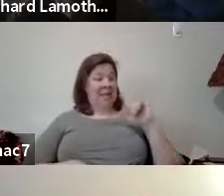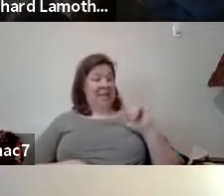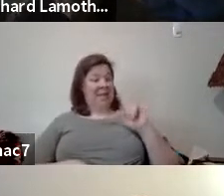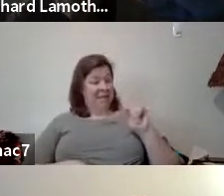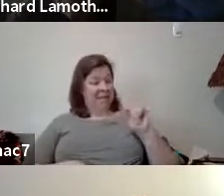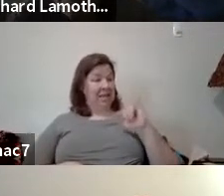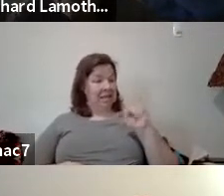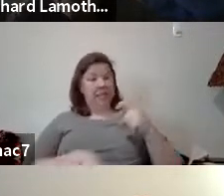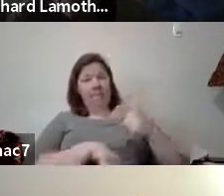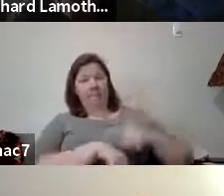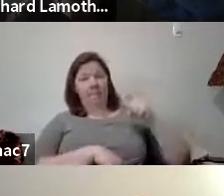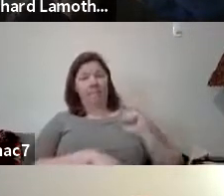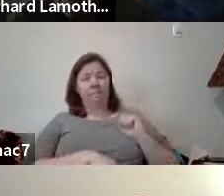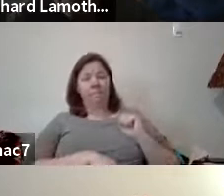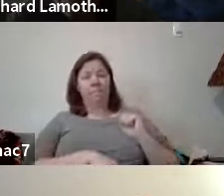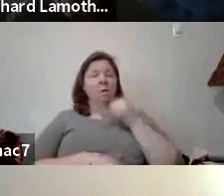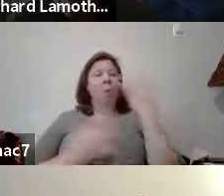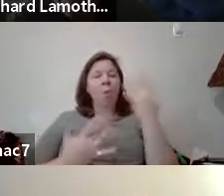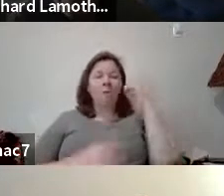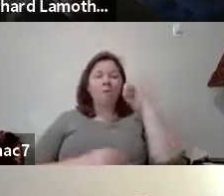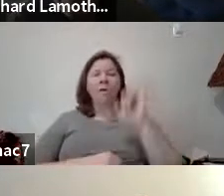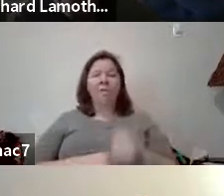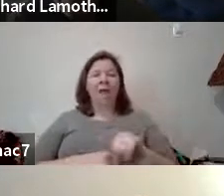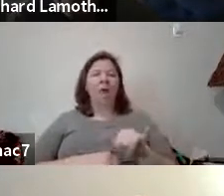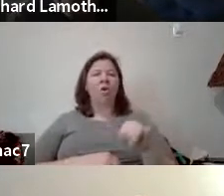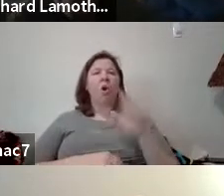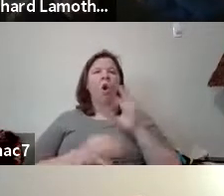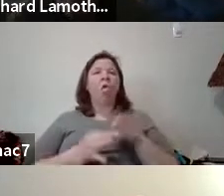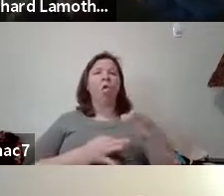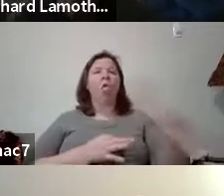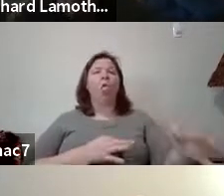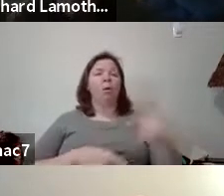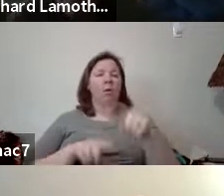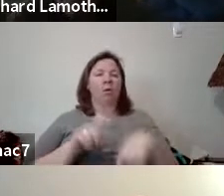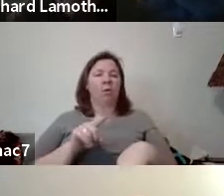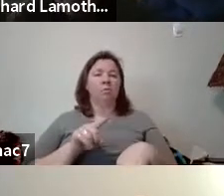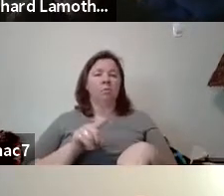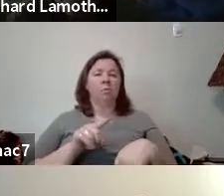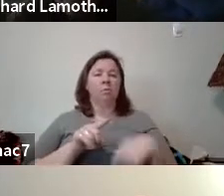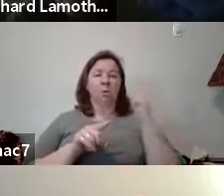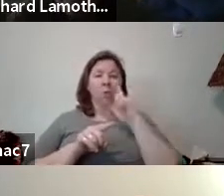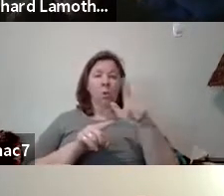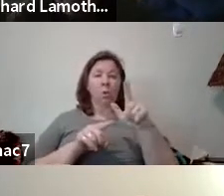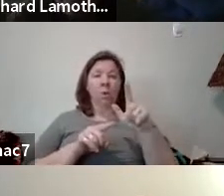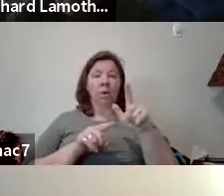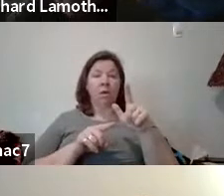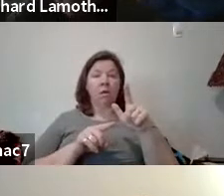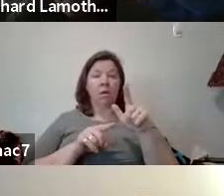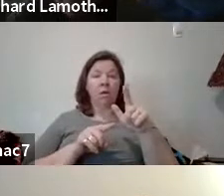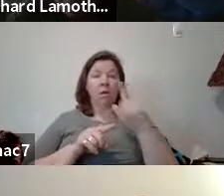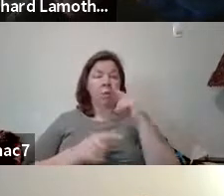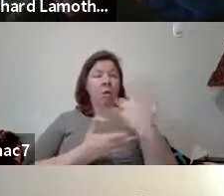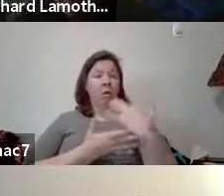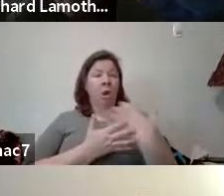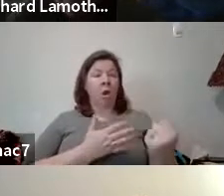no more waiting around. There's no more putting it off. If you don't do it, it's going to go away. It's going to be expired. It's going